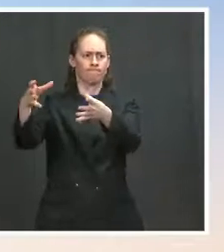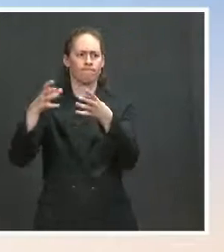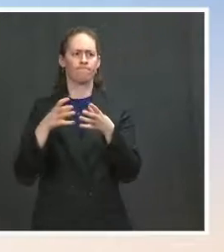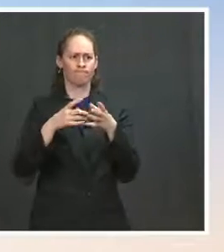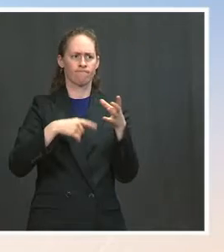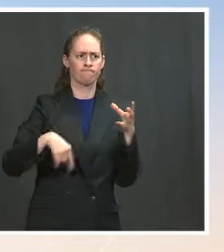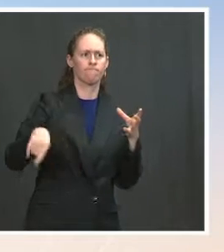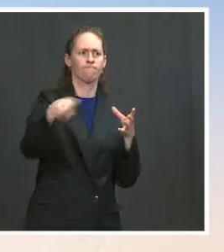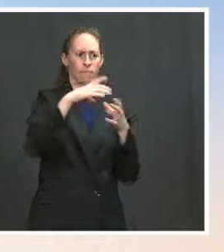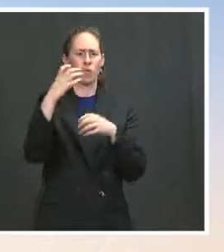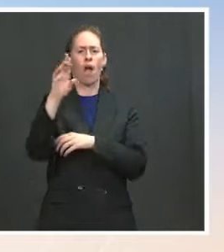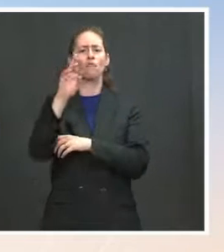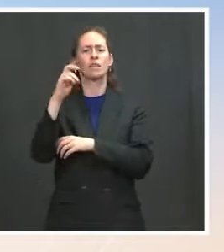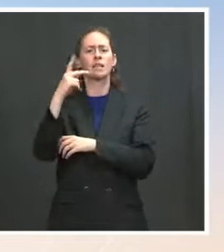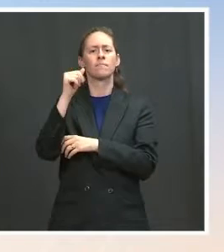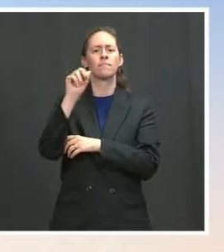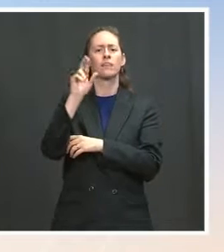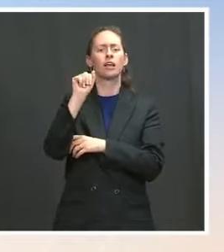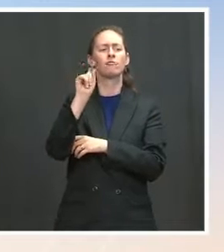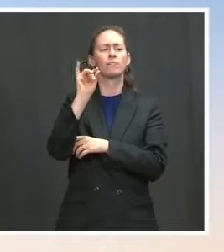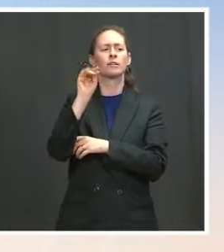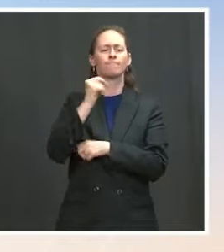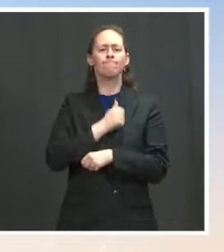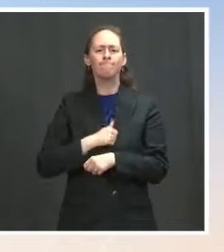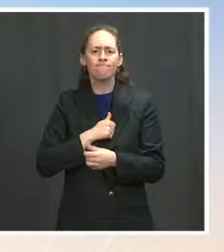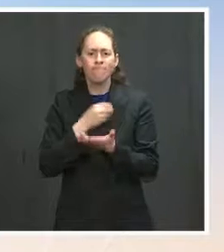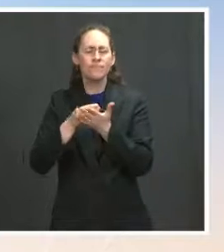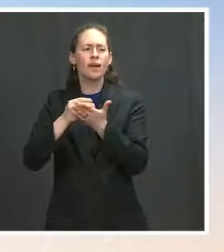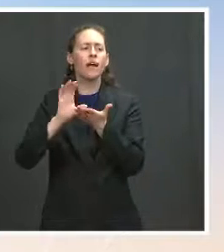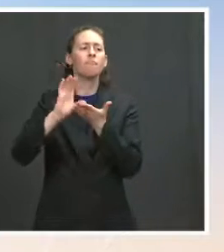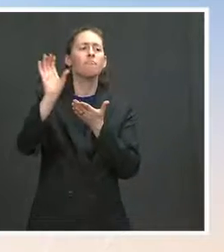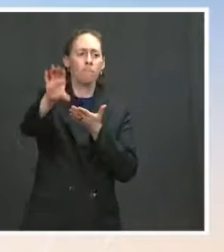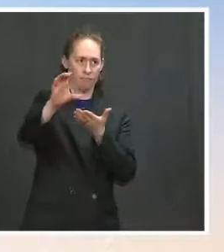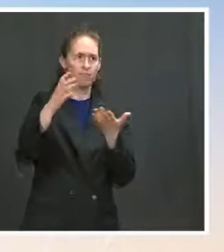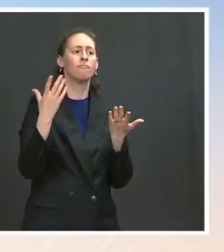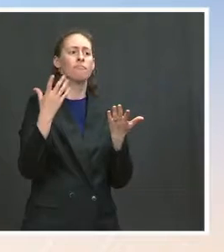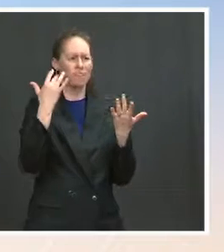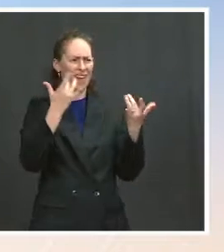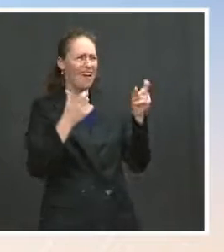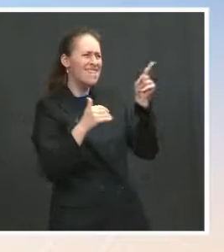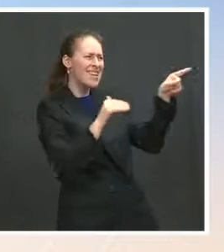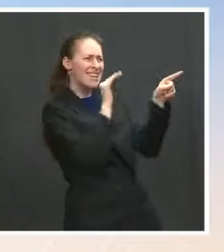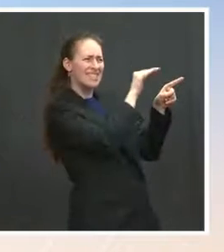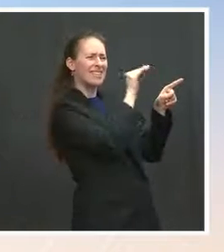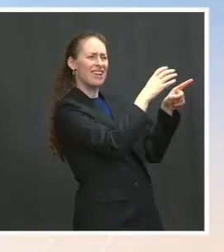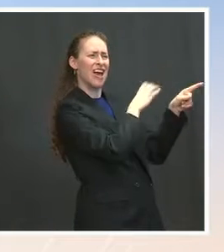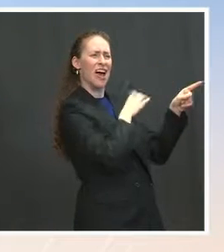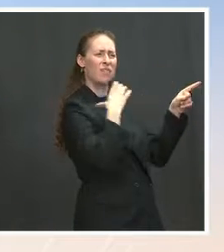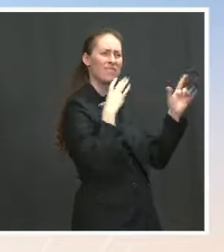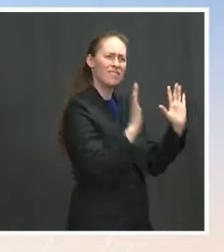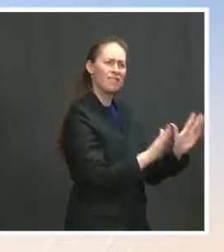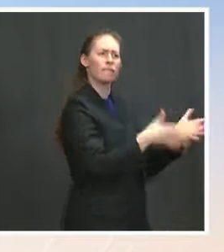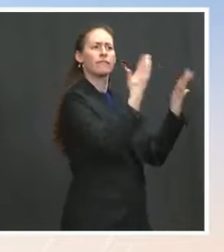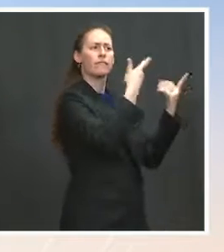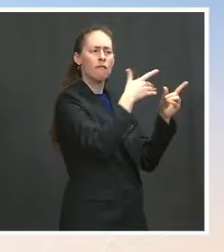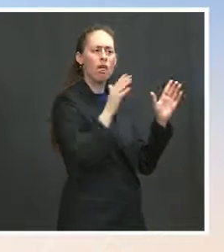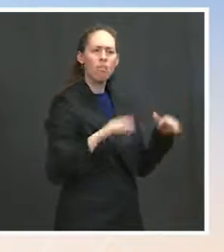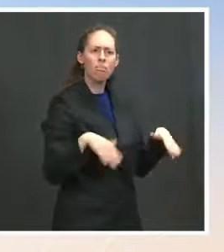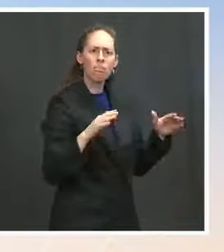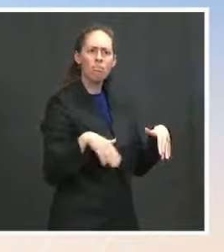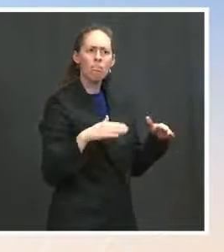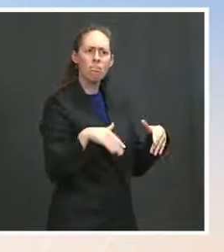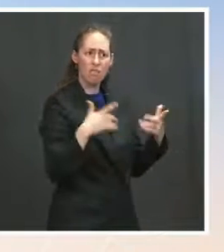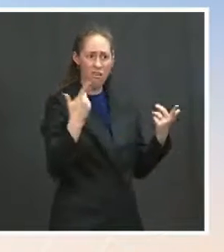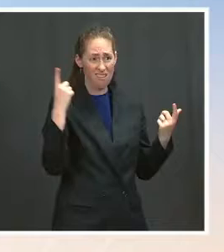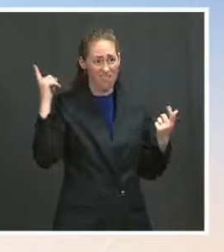hasn't called for Congress to pass H.R. 40 or talked about his support for the bill specifically. So I'm just curious if he supports the bill